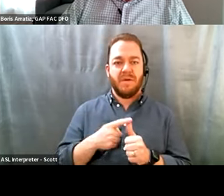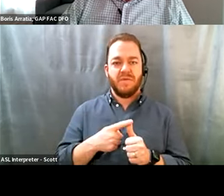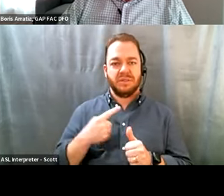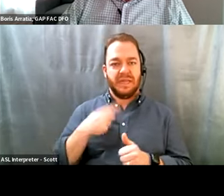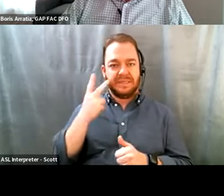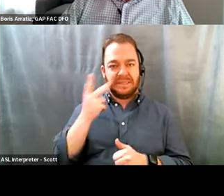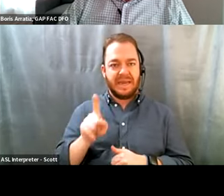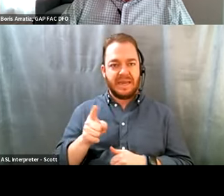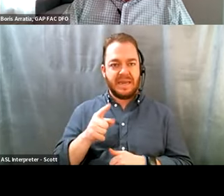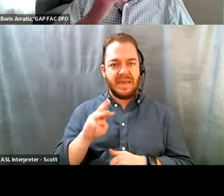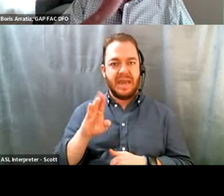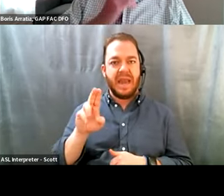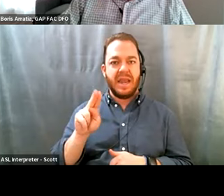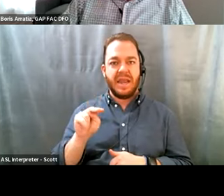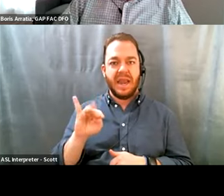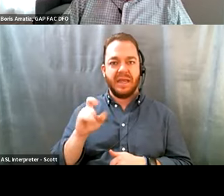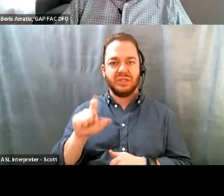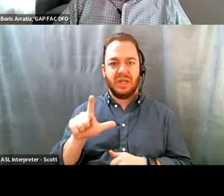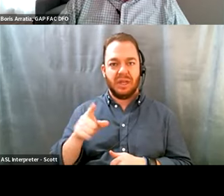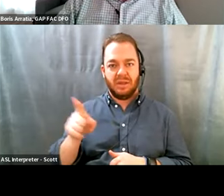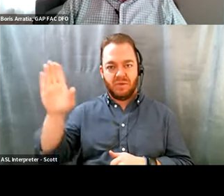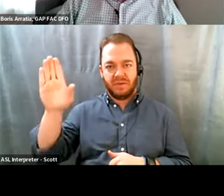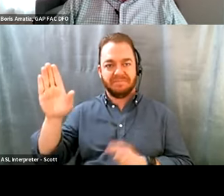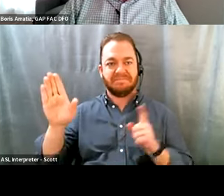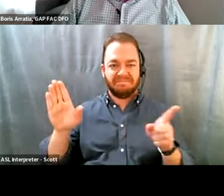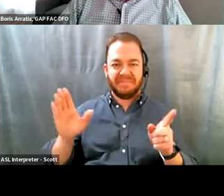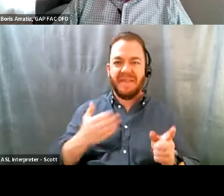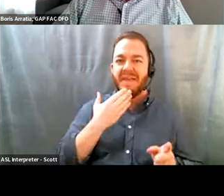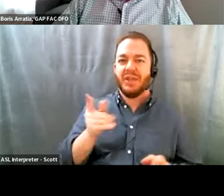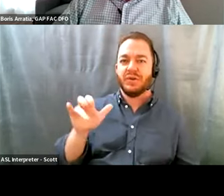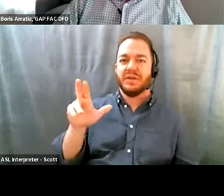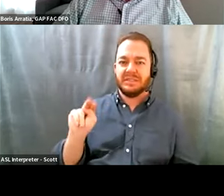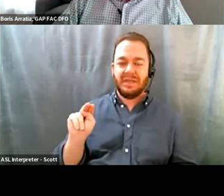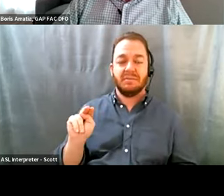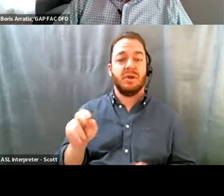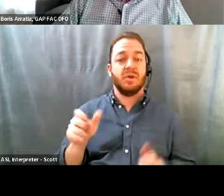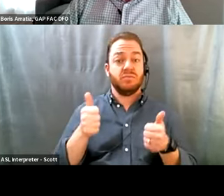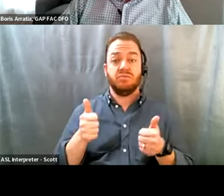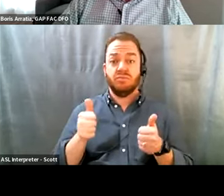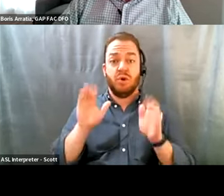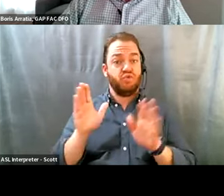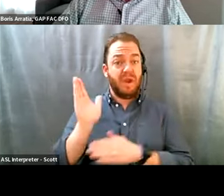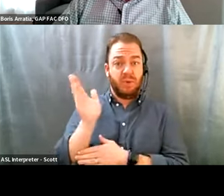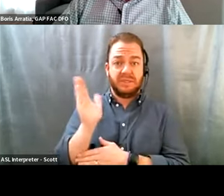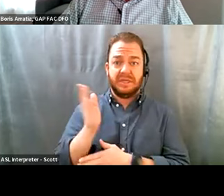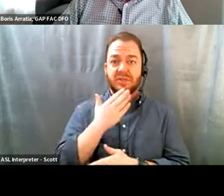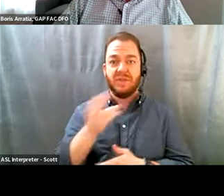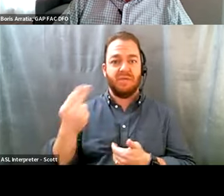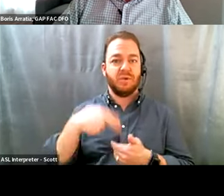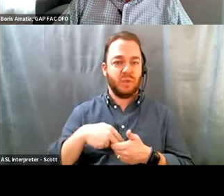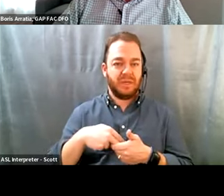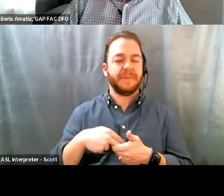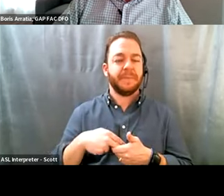has his hand raised here. So. Hi. Thanks, Kristen. Great presentation, John. Thanks for joining us.